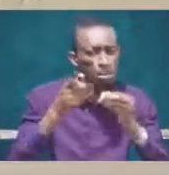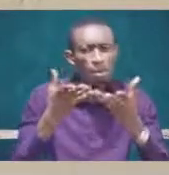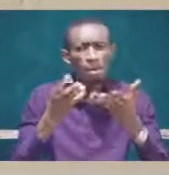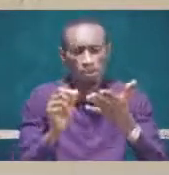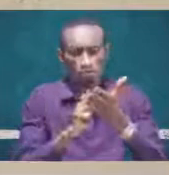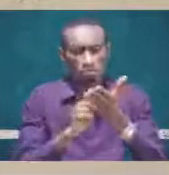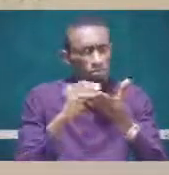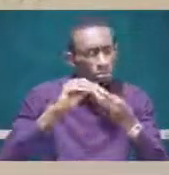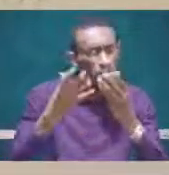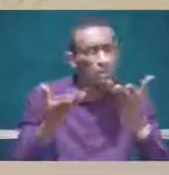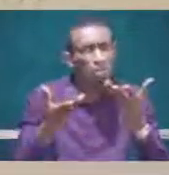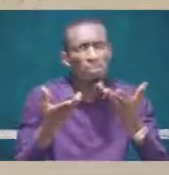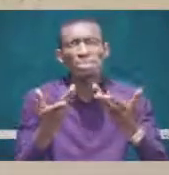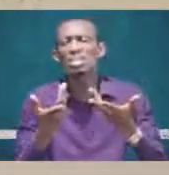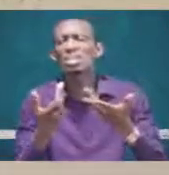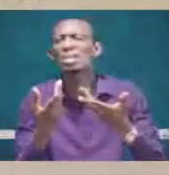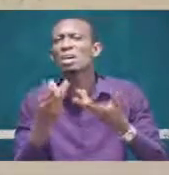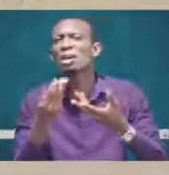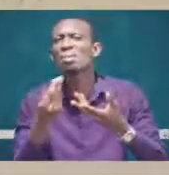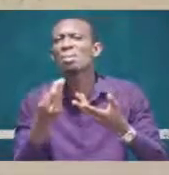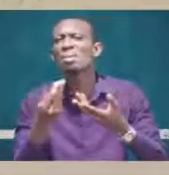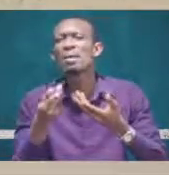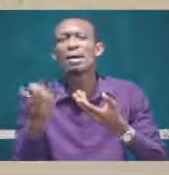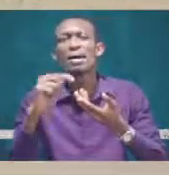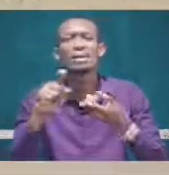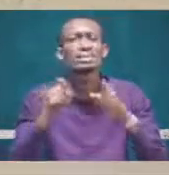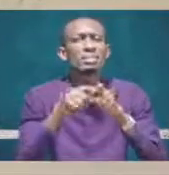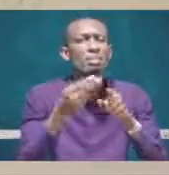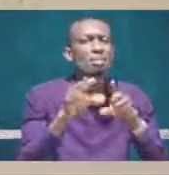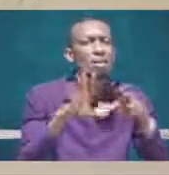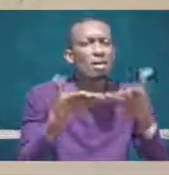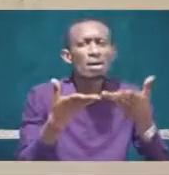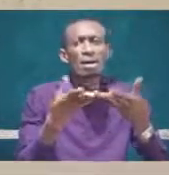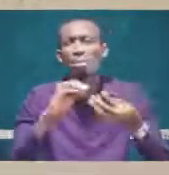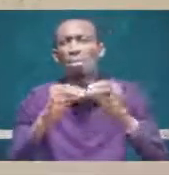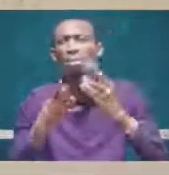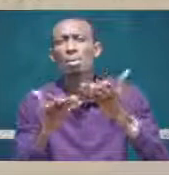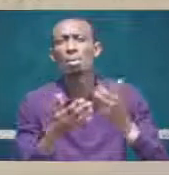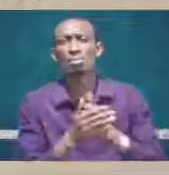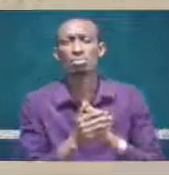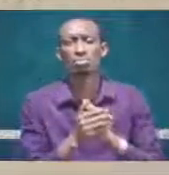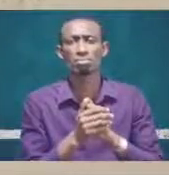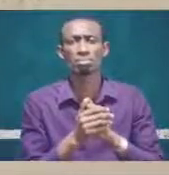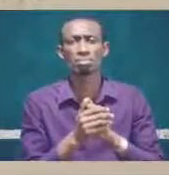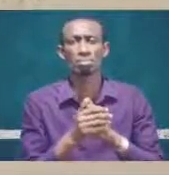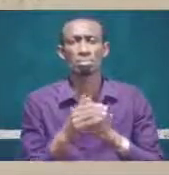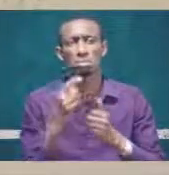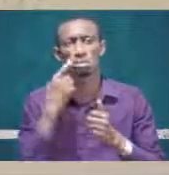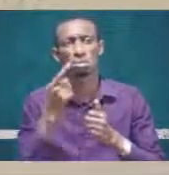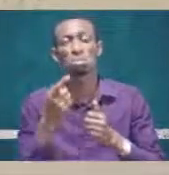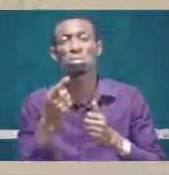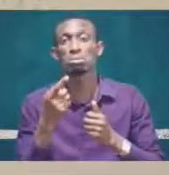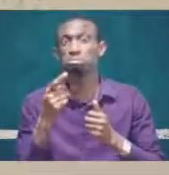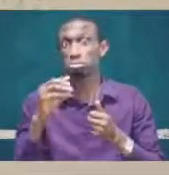as money? Does it come as minutes? Or it comes back as the codes they gave you, 5, 6, something like that, then space. Another 3-digit